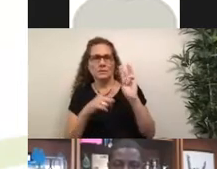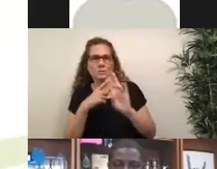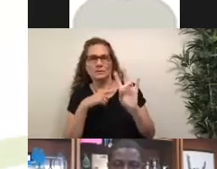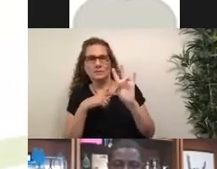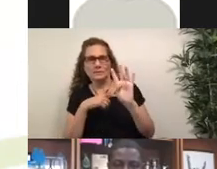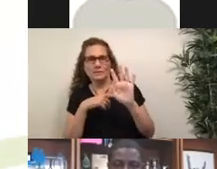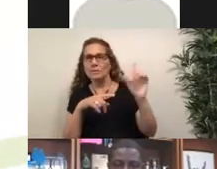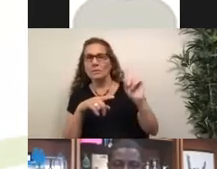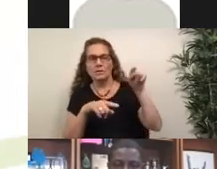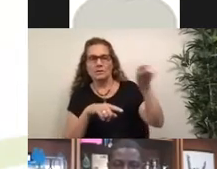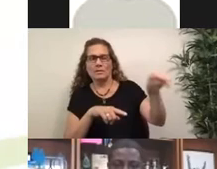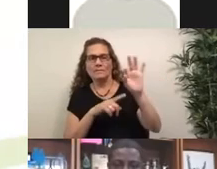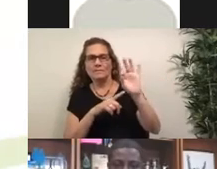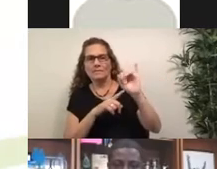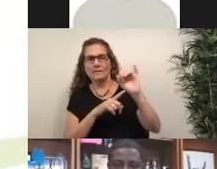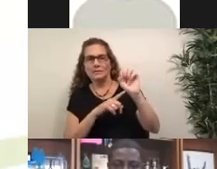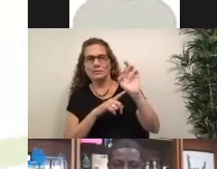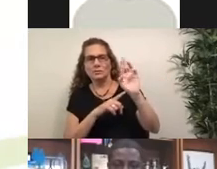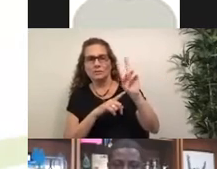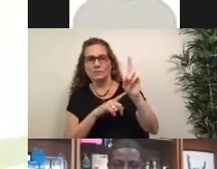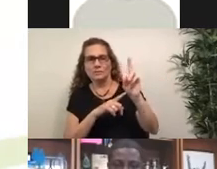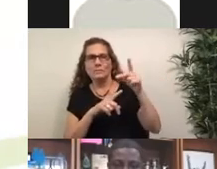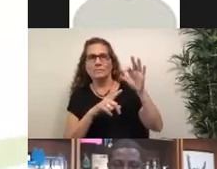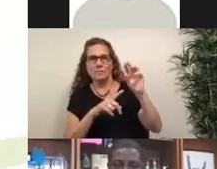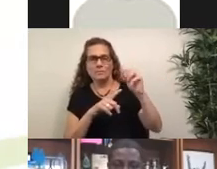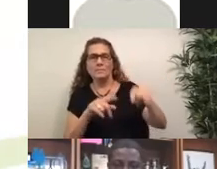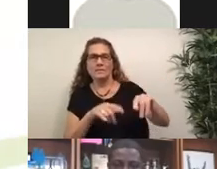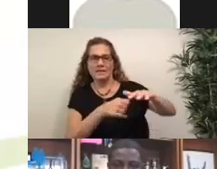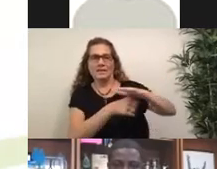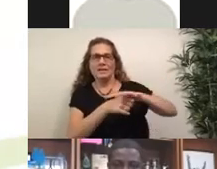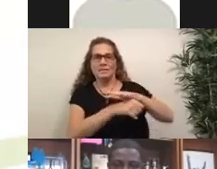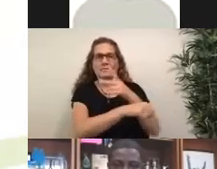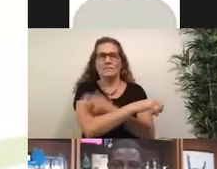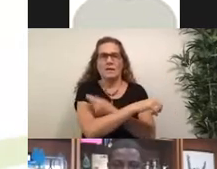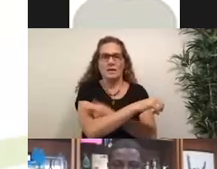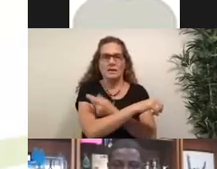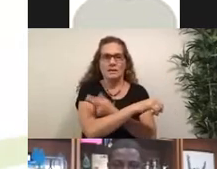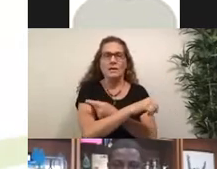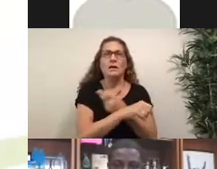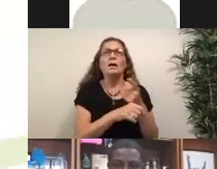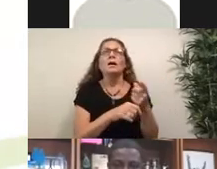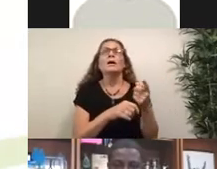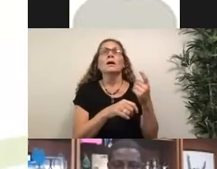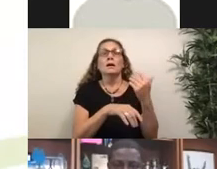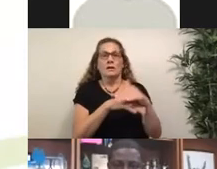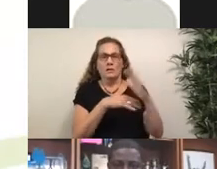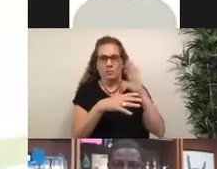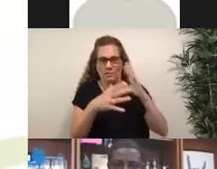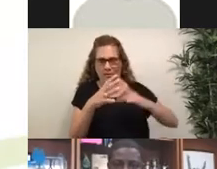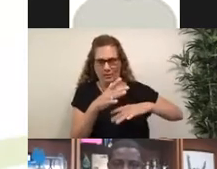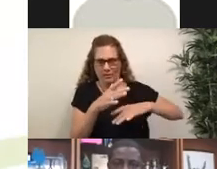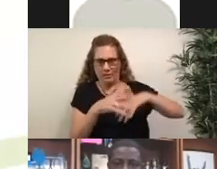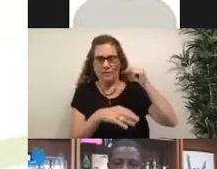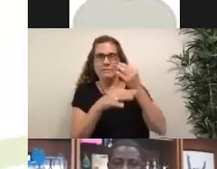there's more. If you receive a vaccination tonight, you will be entered in a raffle for the opportunity to receive 2